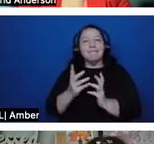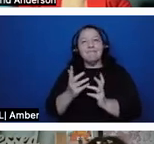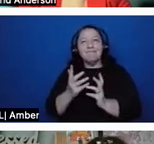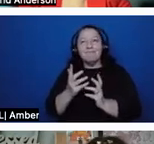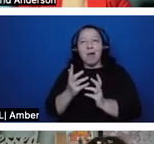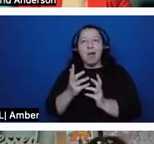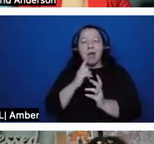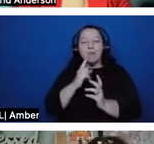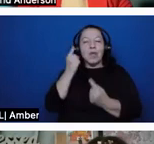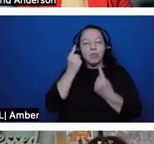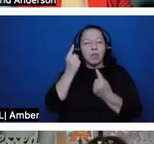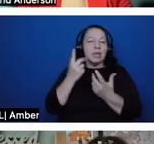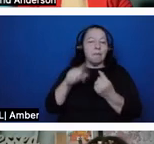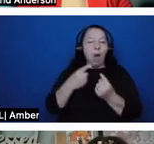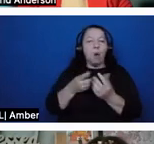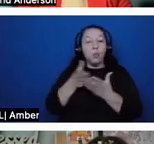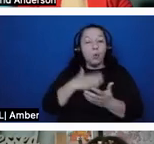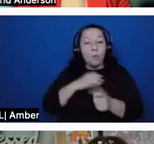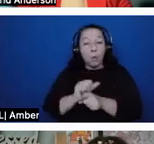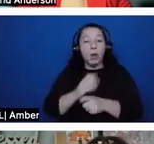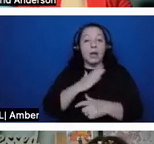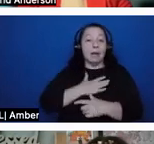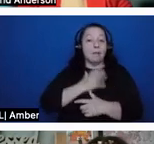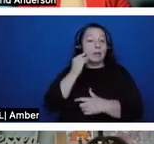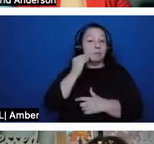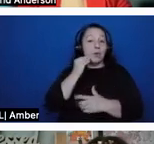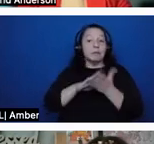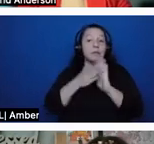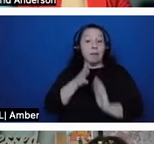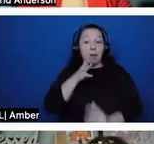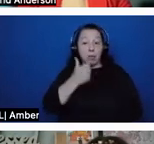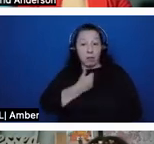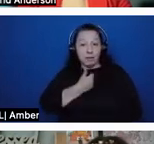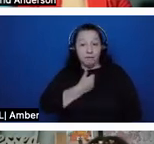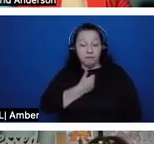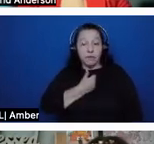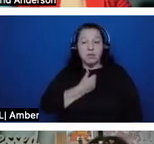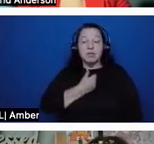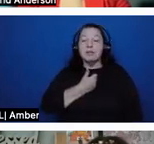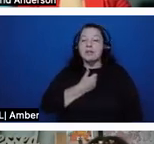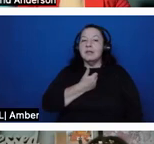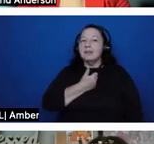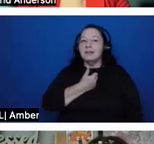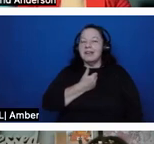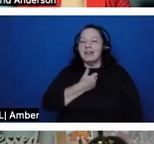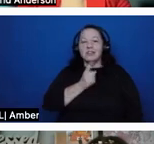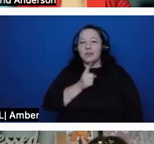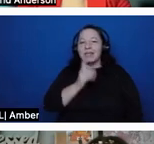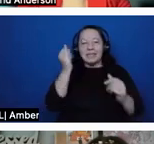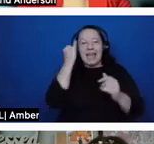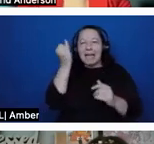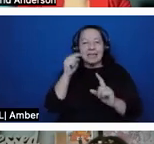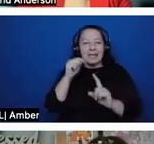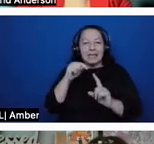journey into motherhood was this idea that if you don't teach your children, somebody else is going